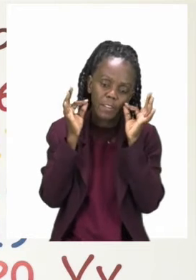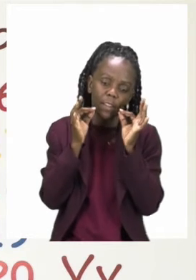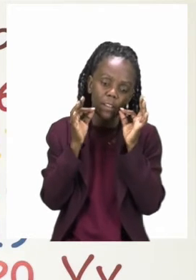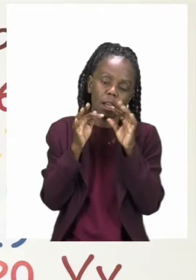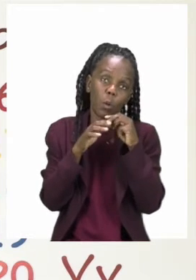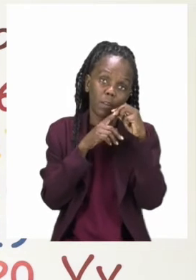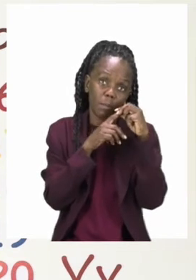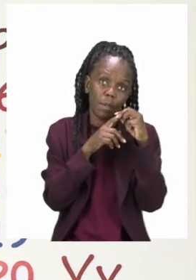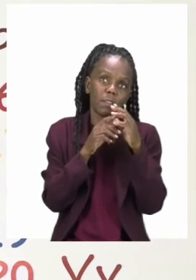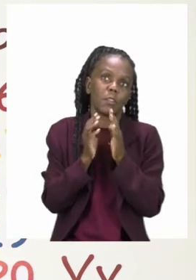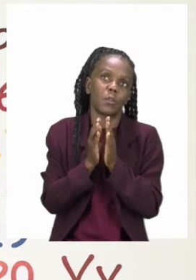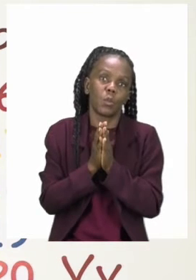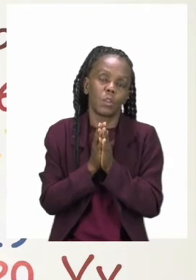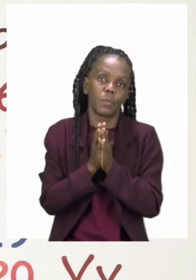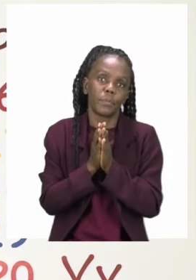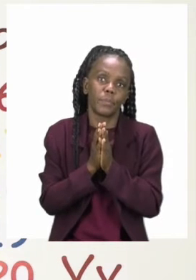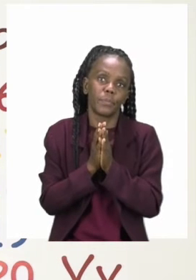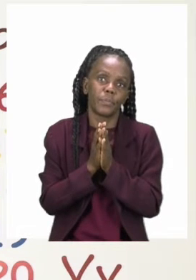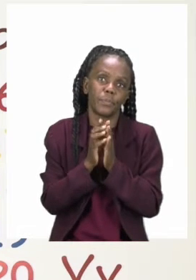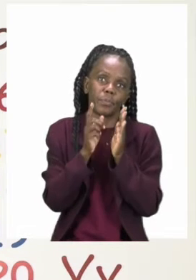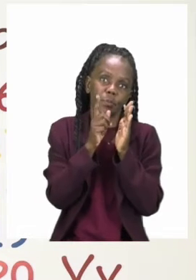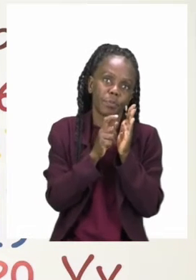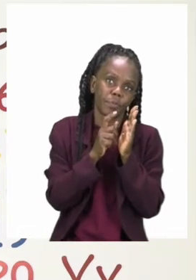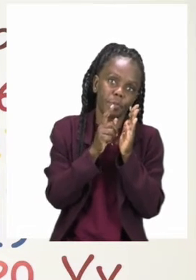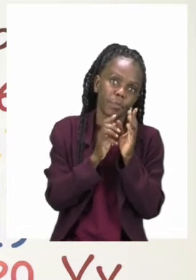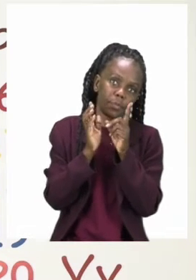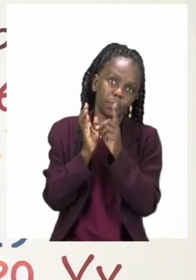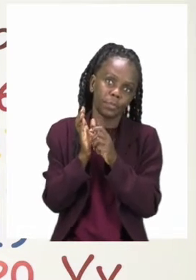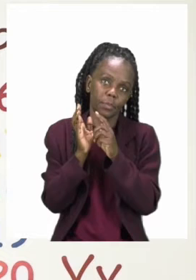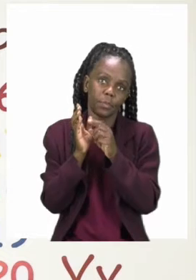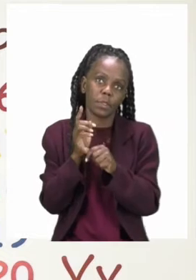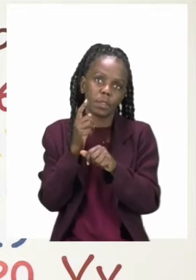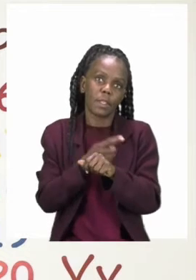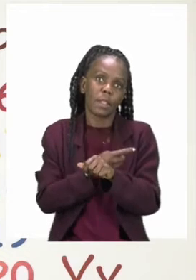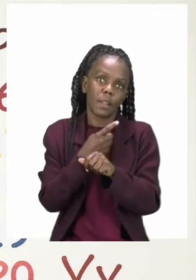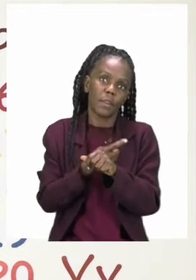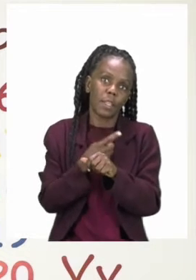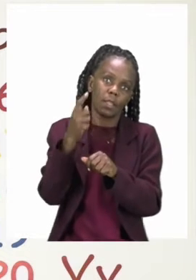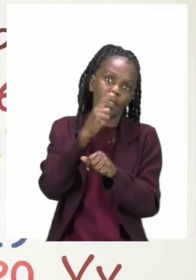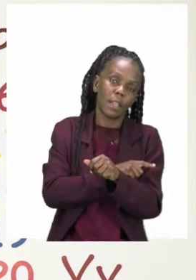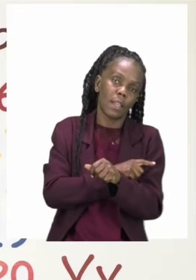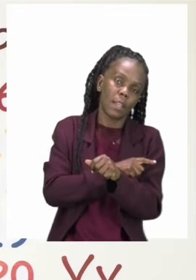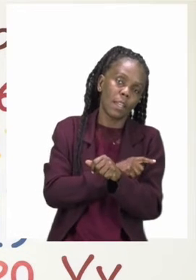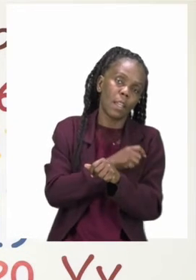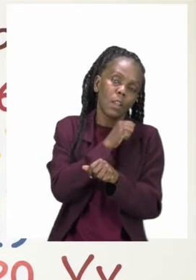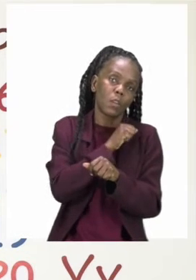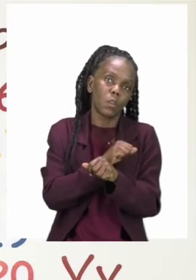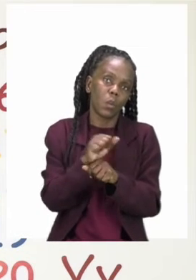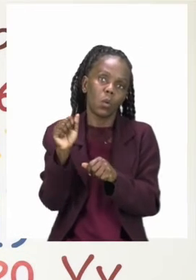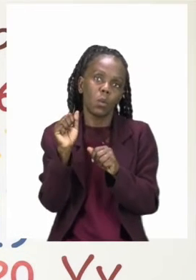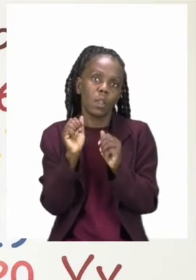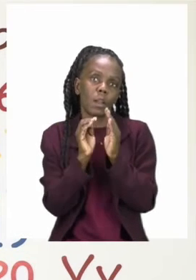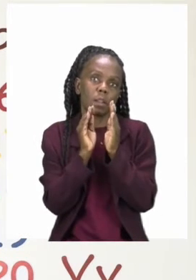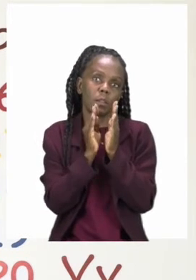The heart is about the size of your fist, and you won't believe the things that this very important